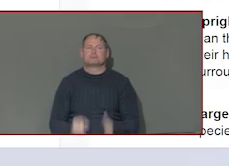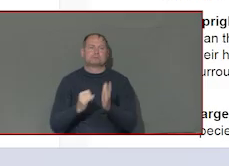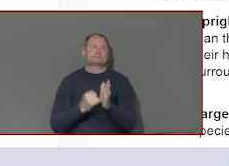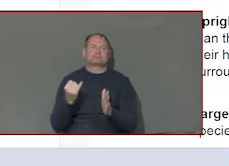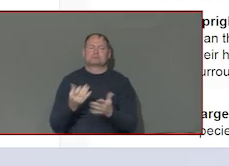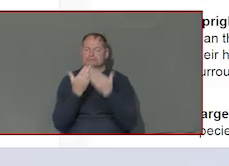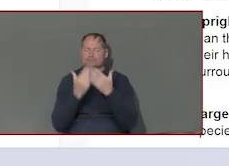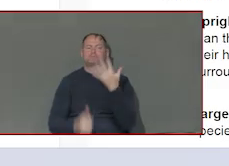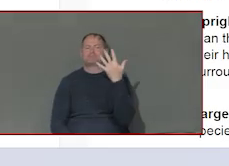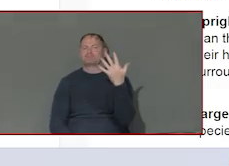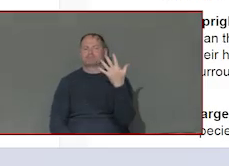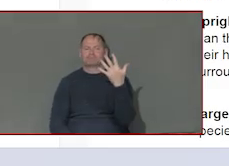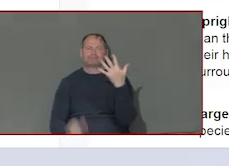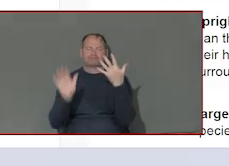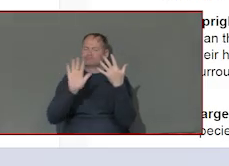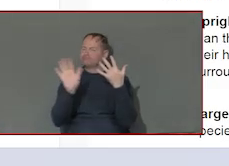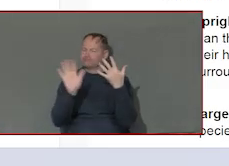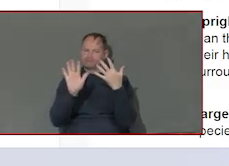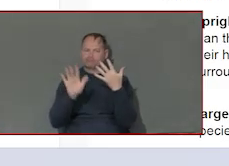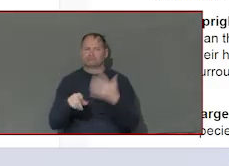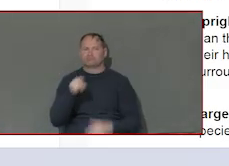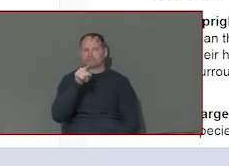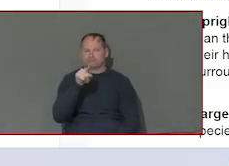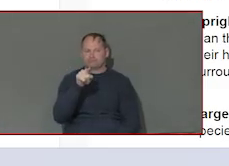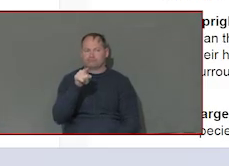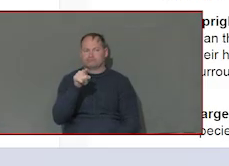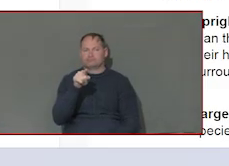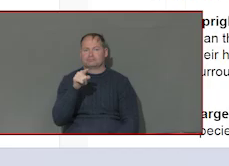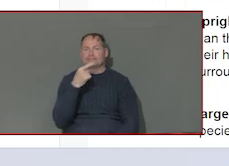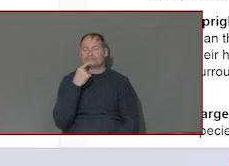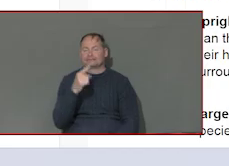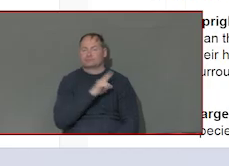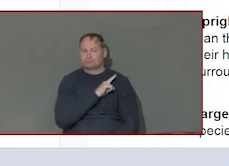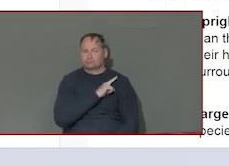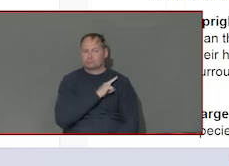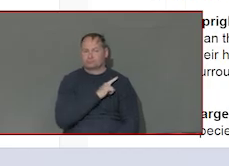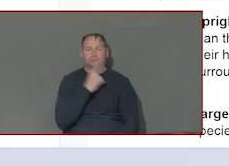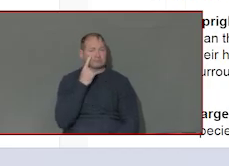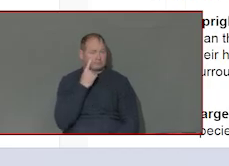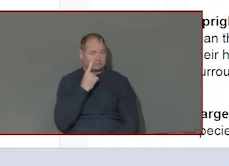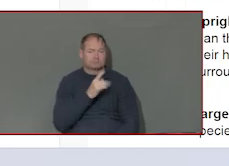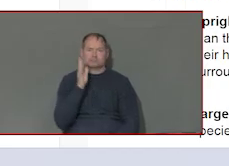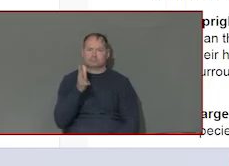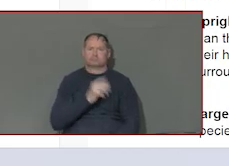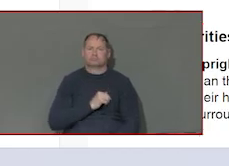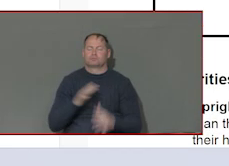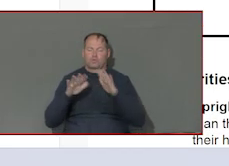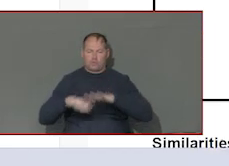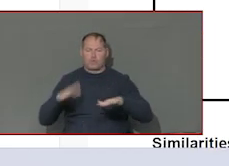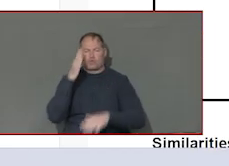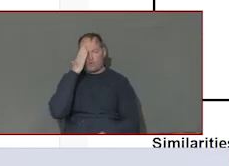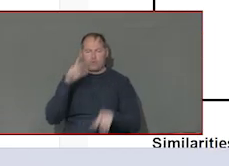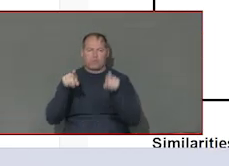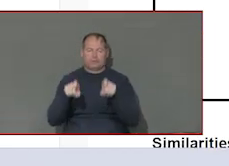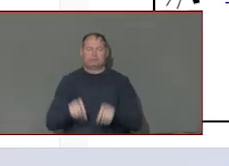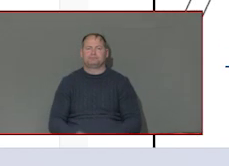5. You will see why I'm going to say that. Ne? You have to know all of them.